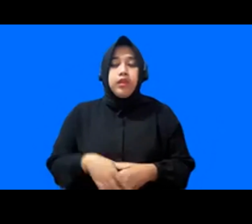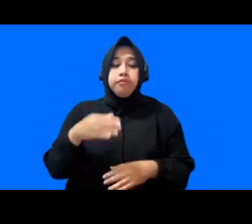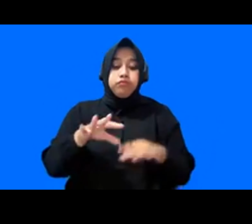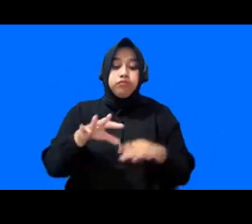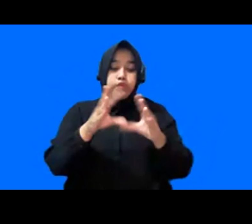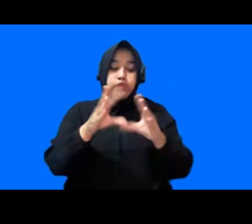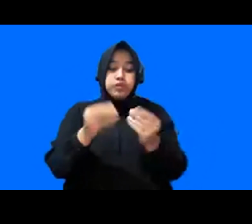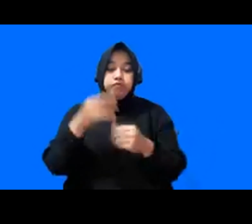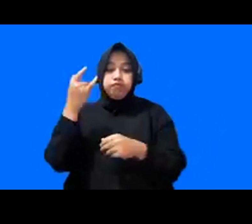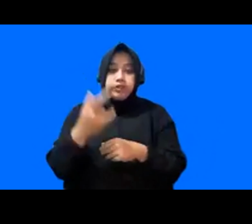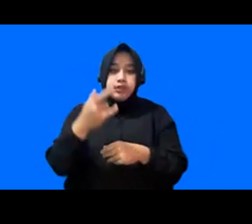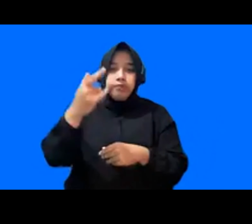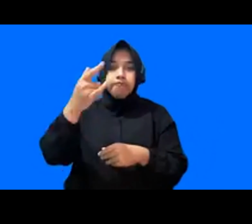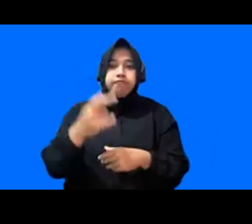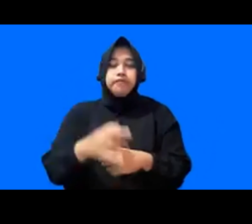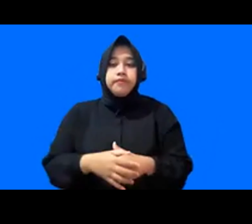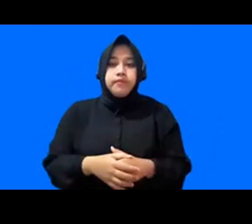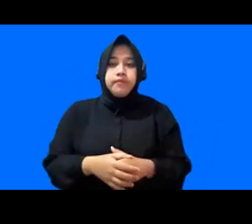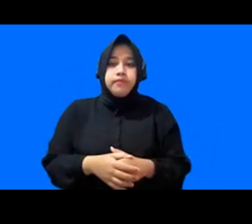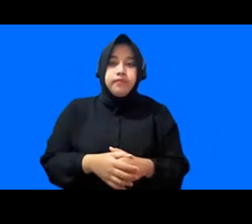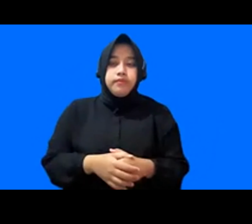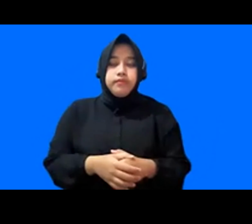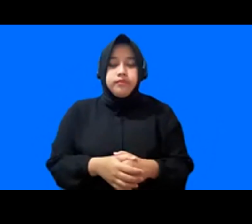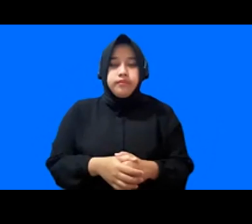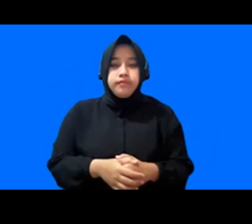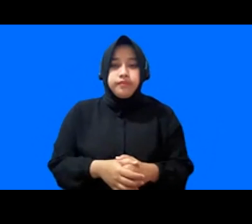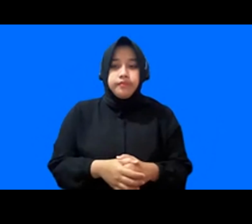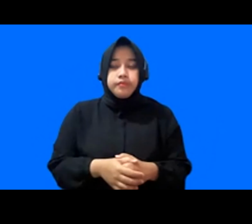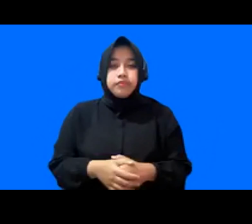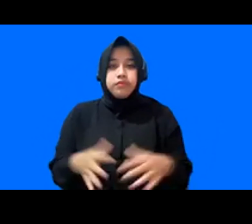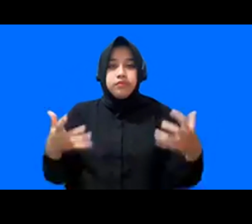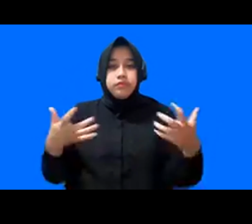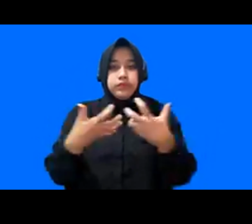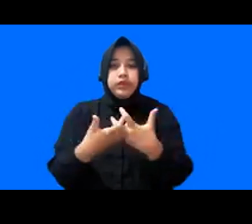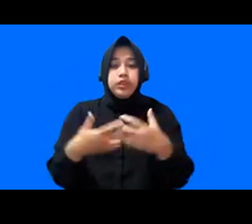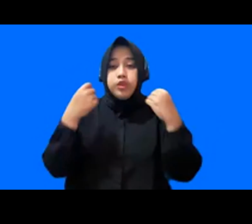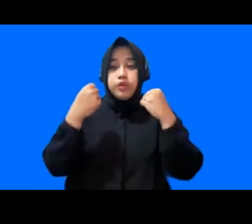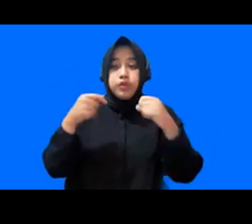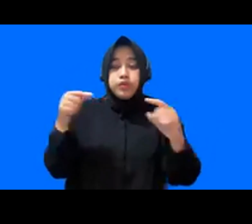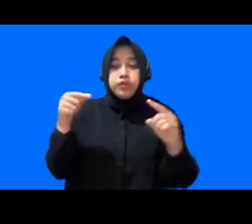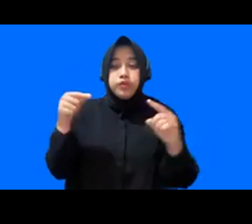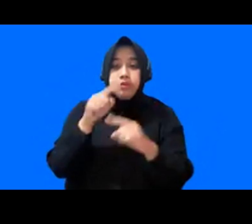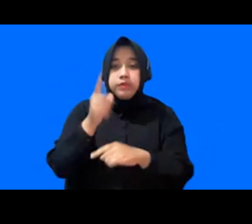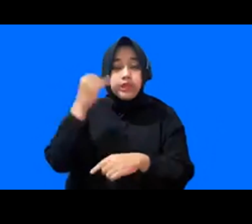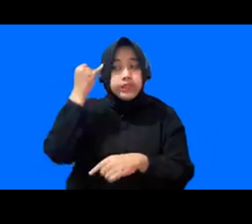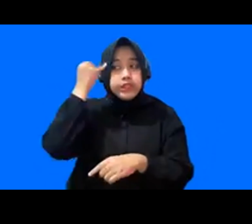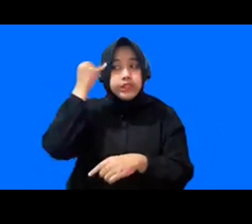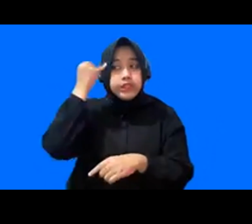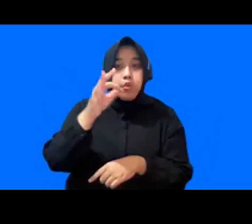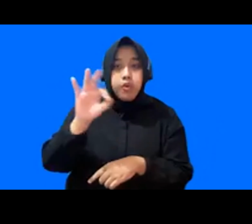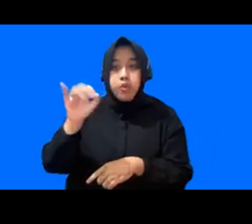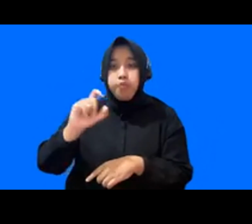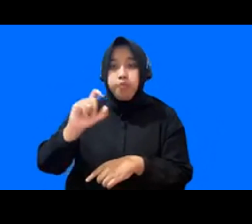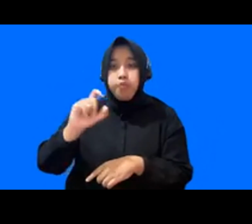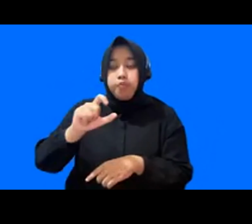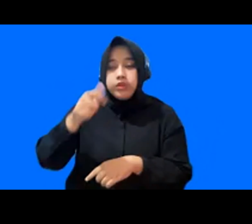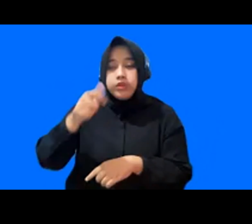it and developing and adopting strong mechanisms to ensure that the new ideas and learning from past experience